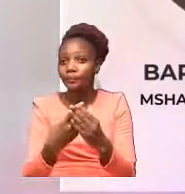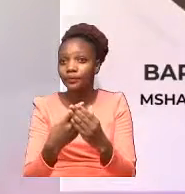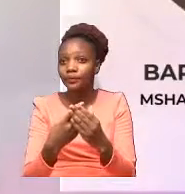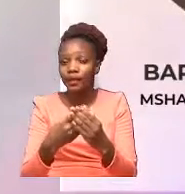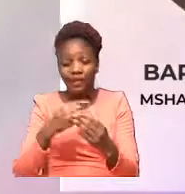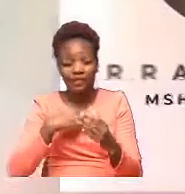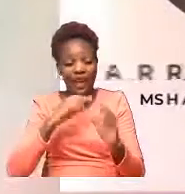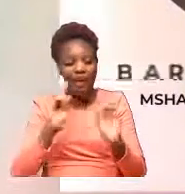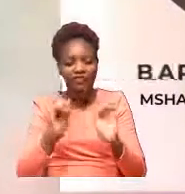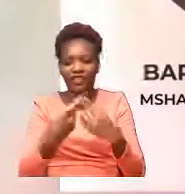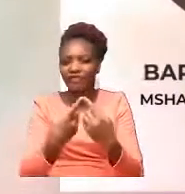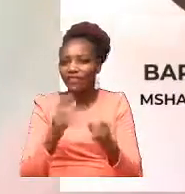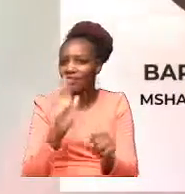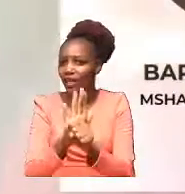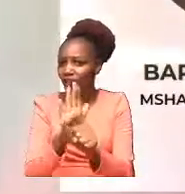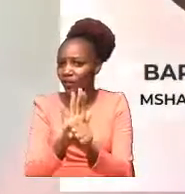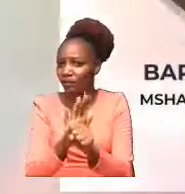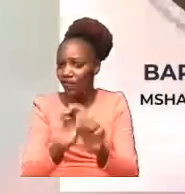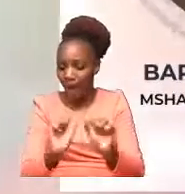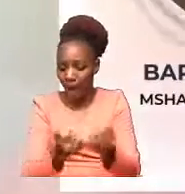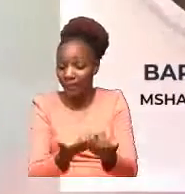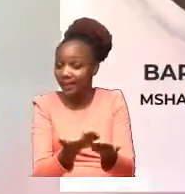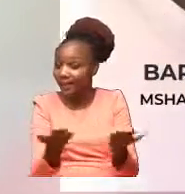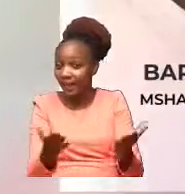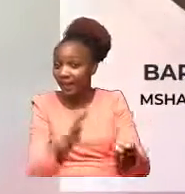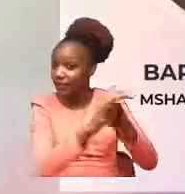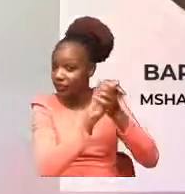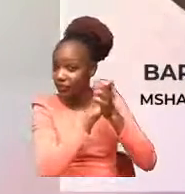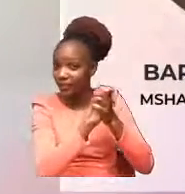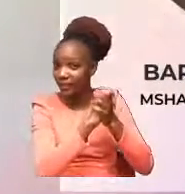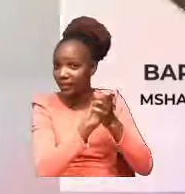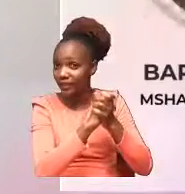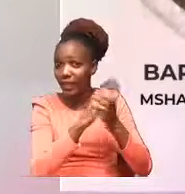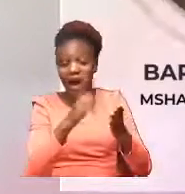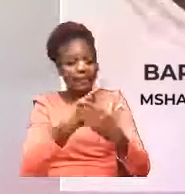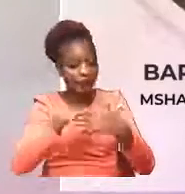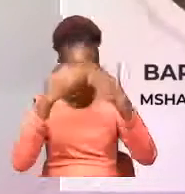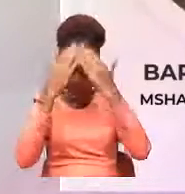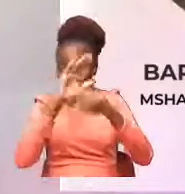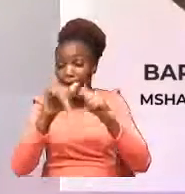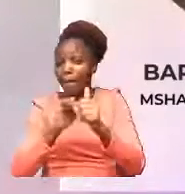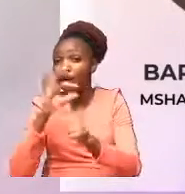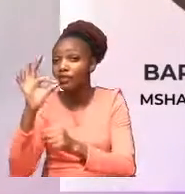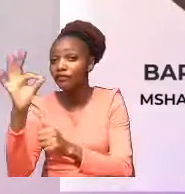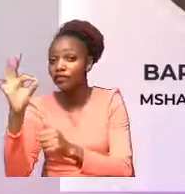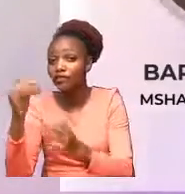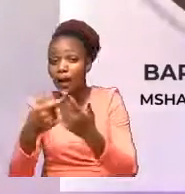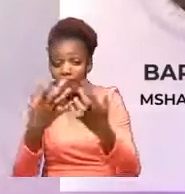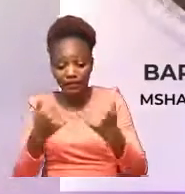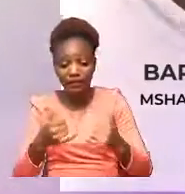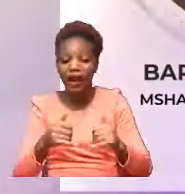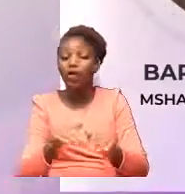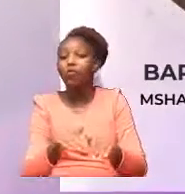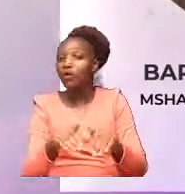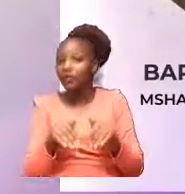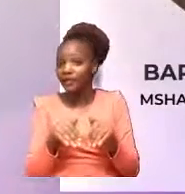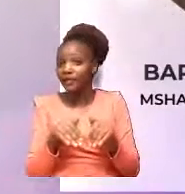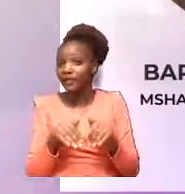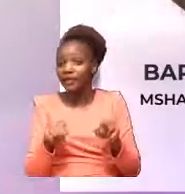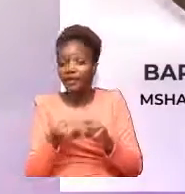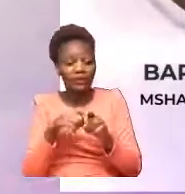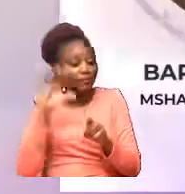the time. So we don't know what the realities going ahead are going to be. We can only say safely that those